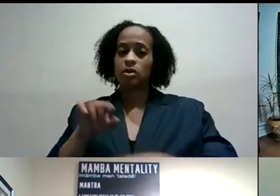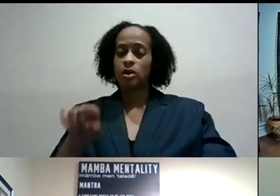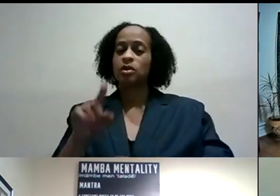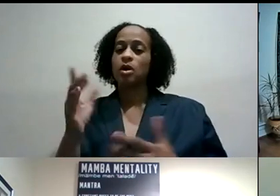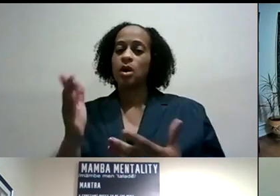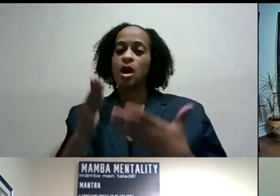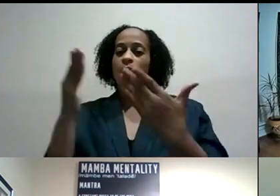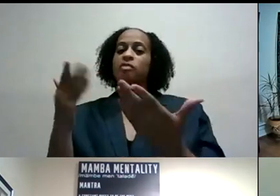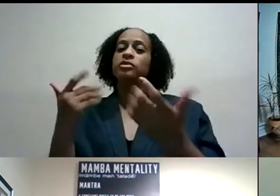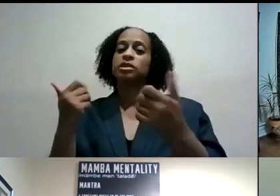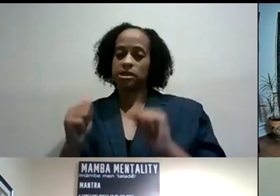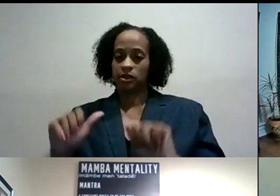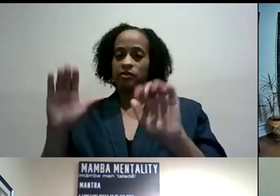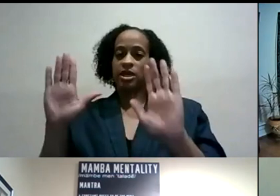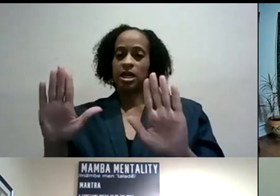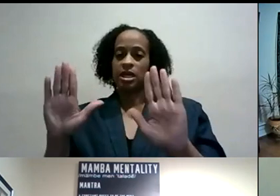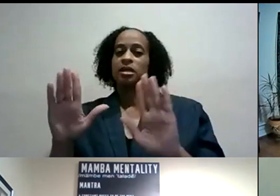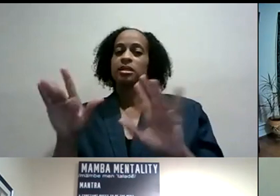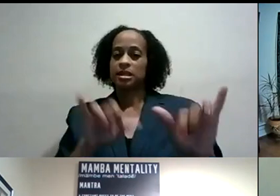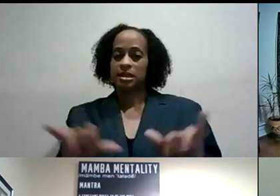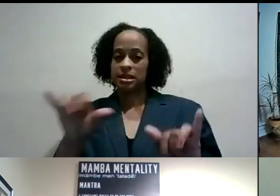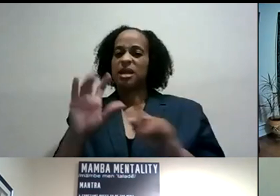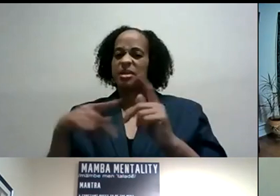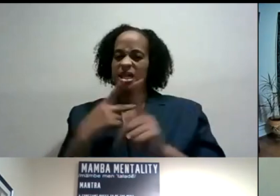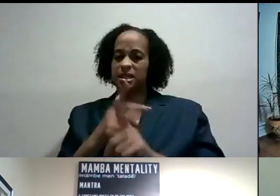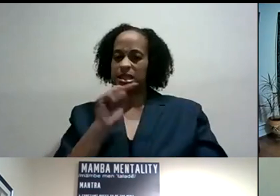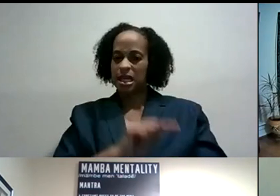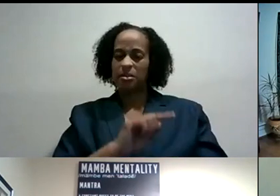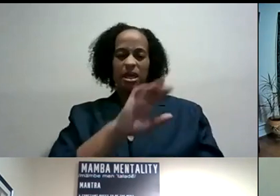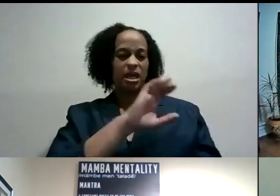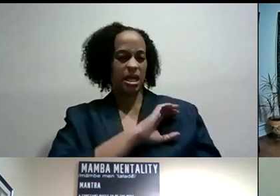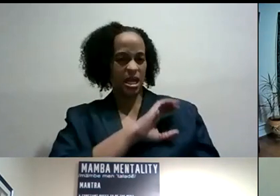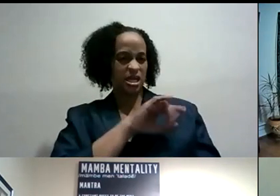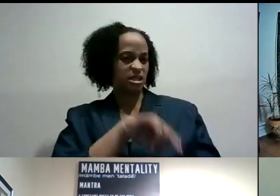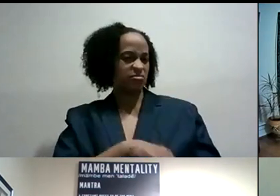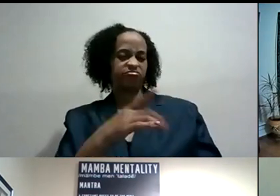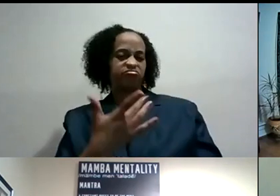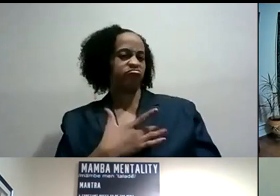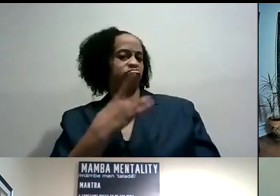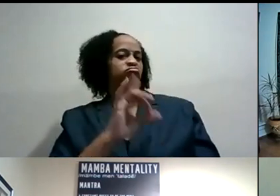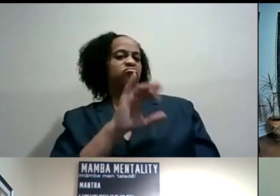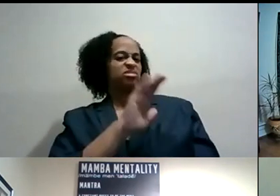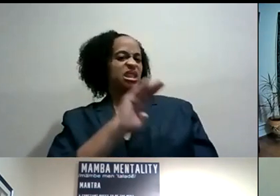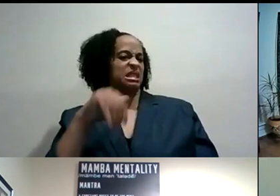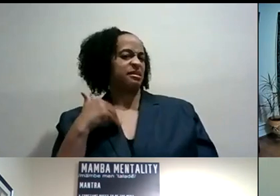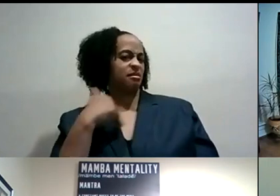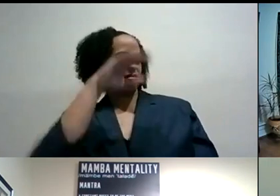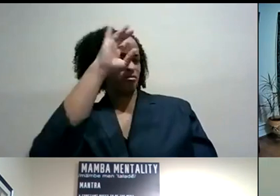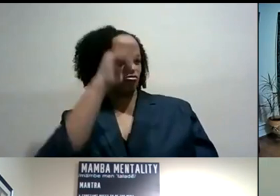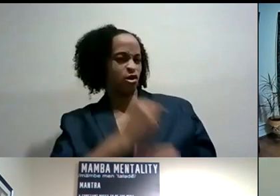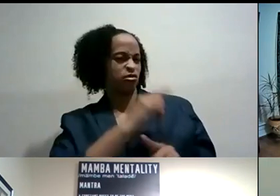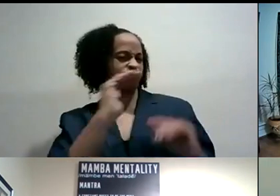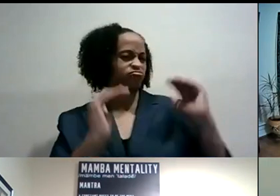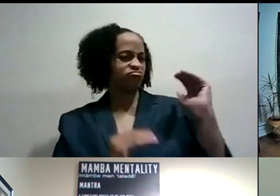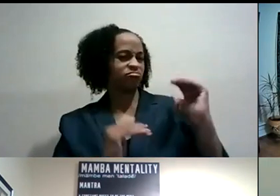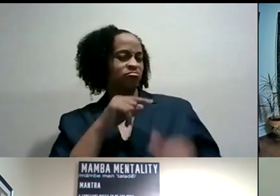a sacrifice the same as him. And Cain took exception to his little brother, telling